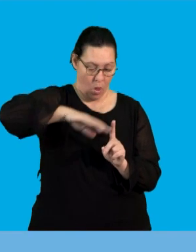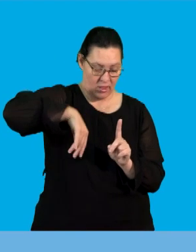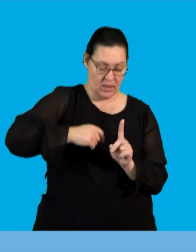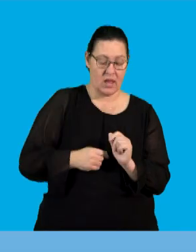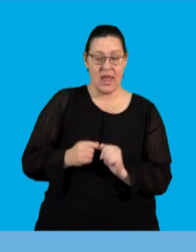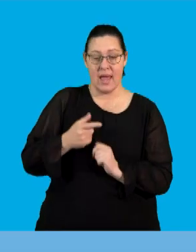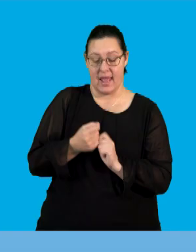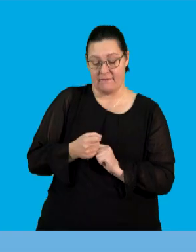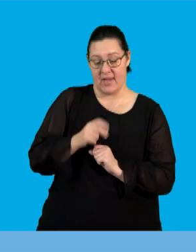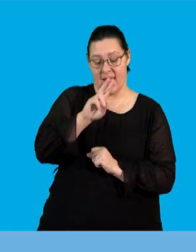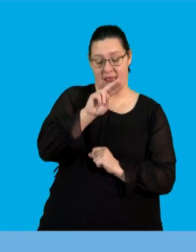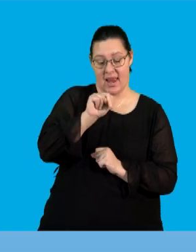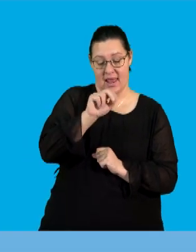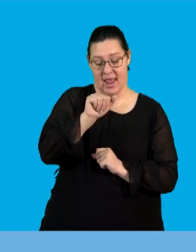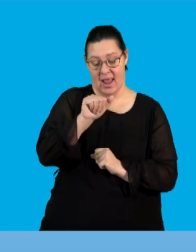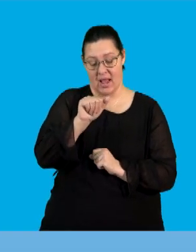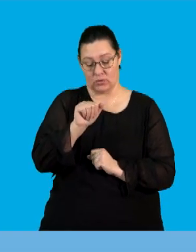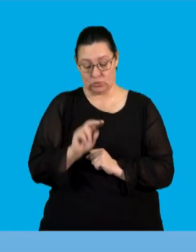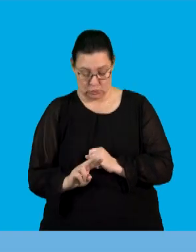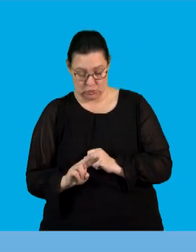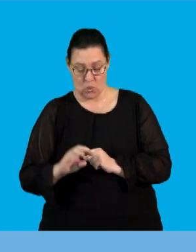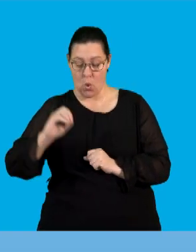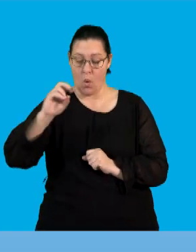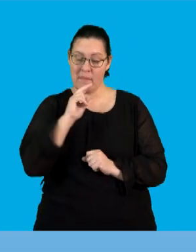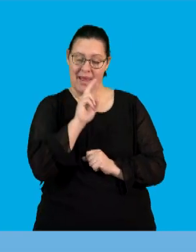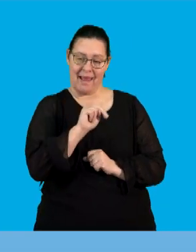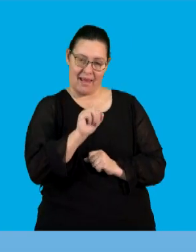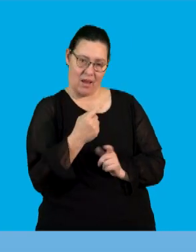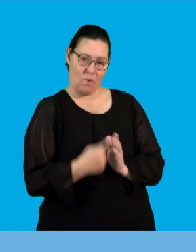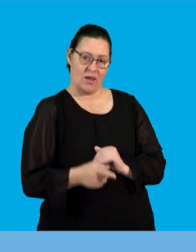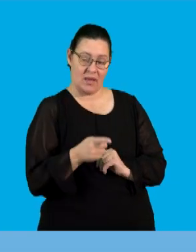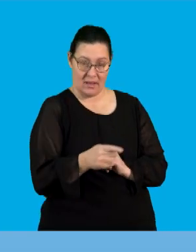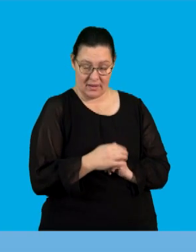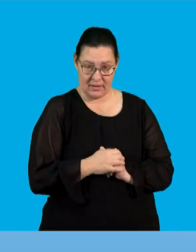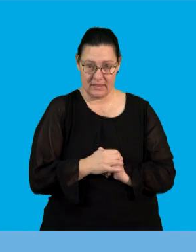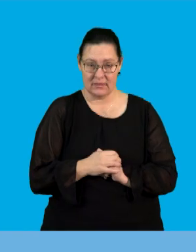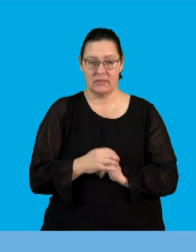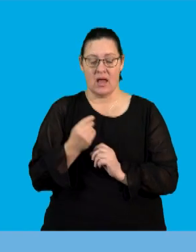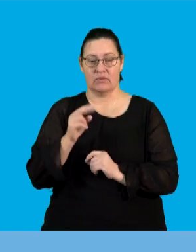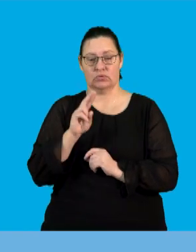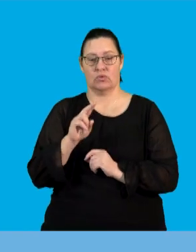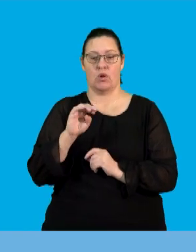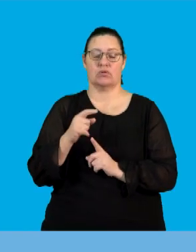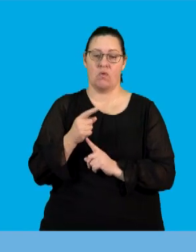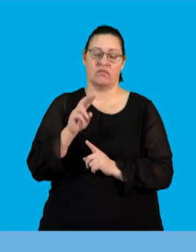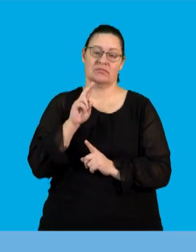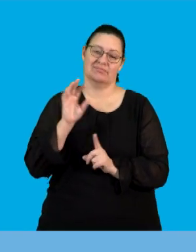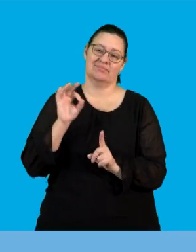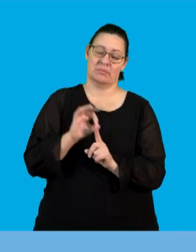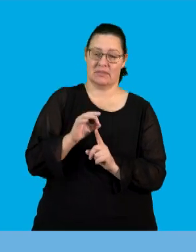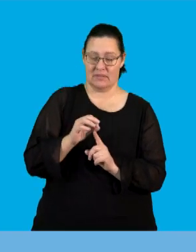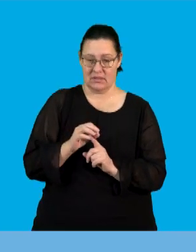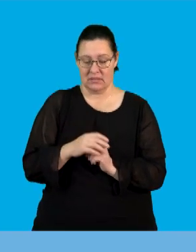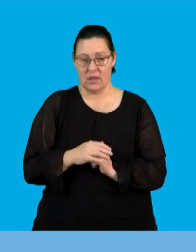1 molecule of sodium oxide. So it would be sodium oxide. So now, but then the 2 would say we have 2 molecules of that